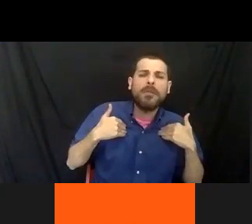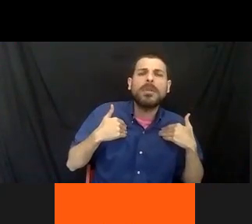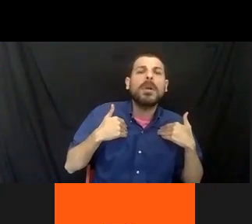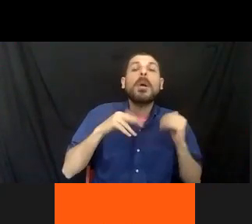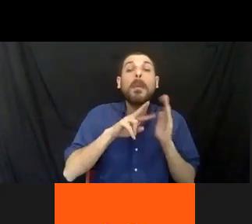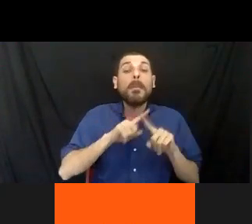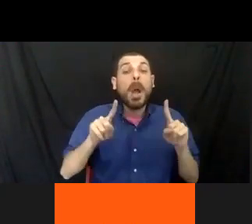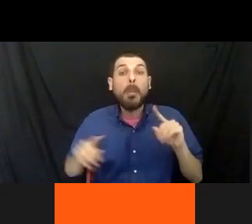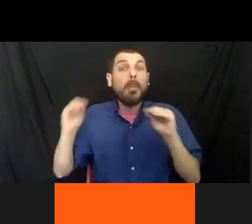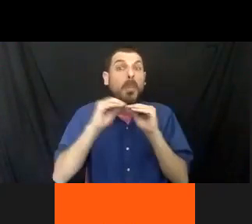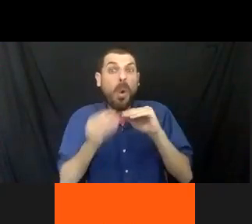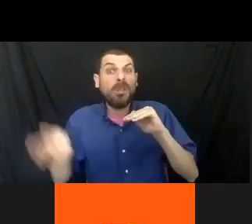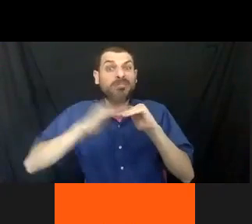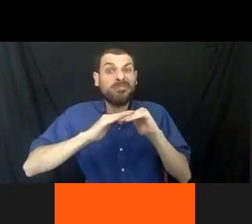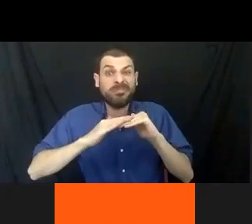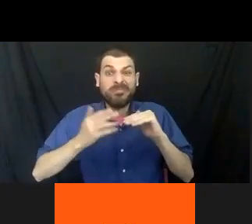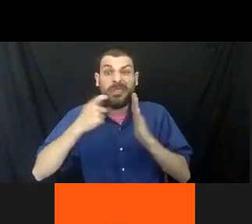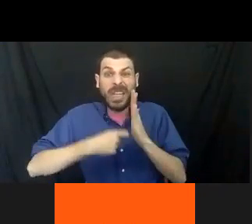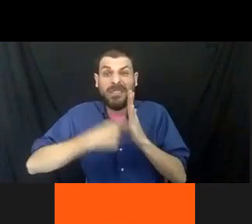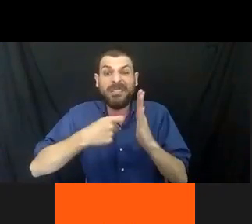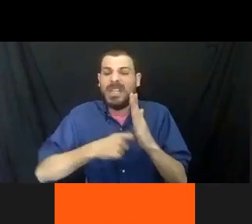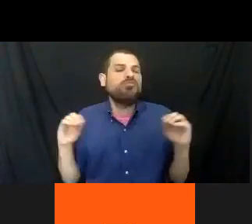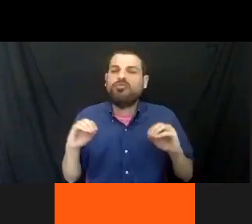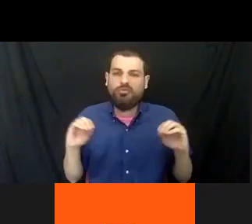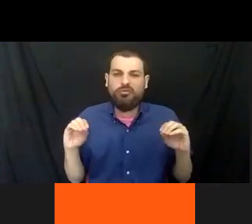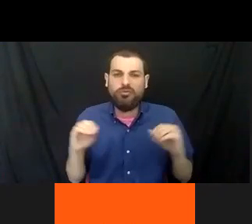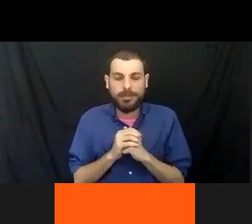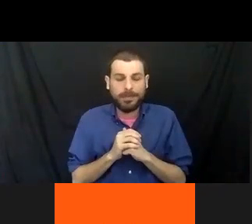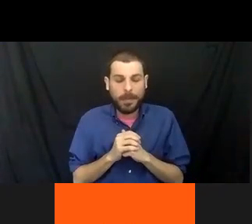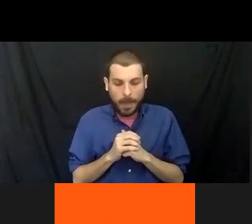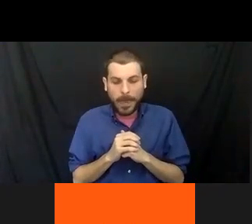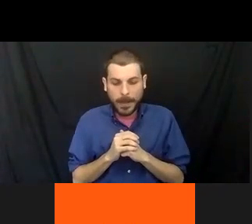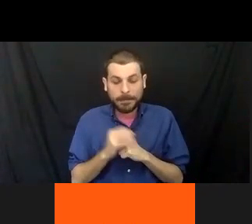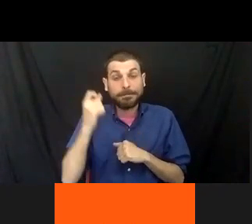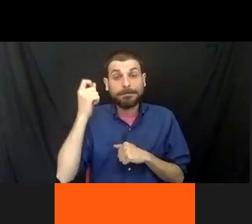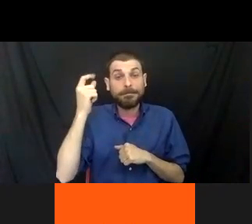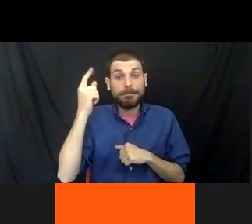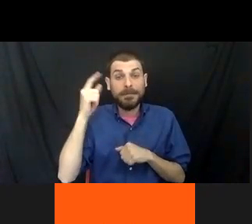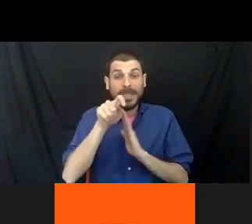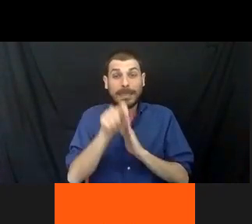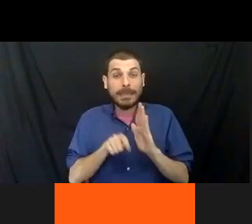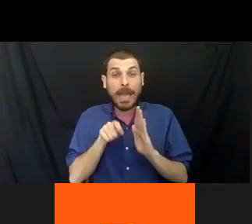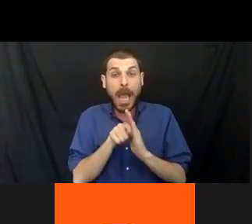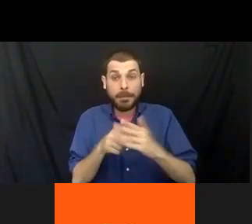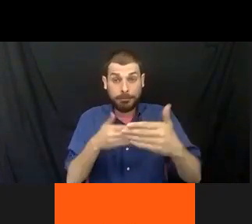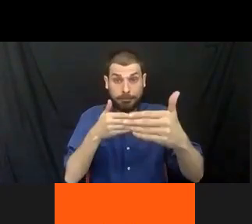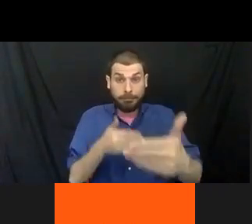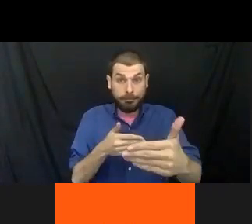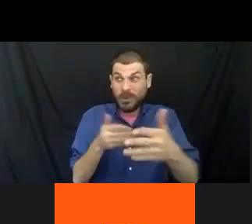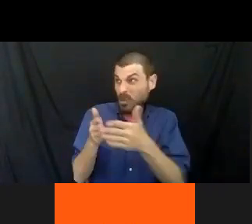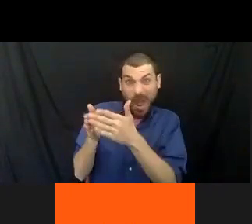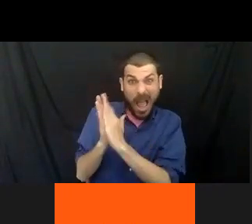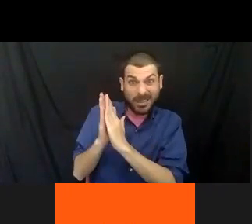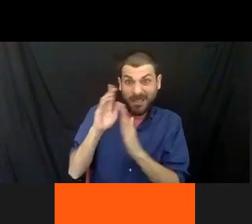the period during which you can ask for a forbearance at this point appears to be as long as